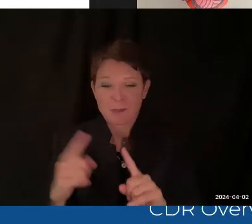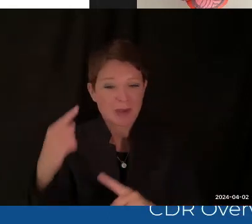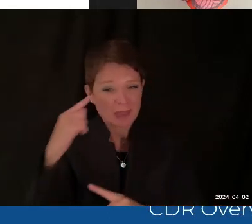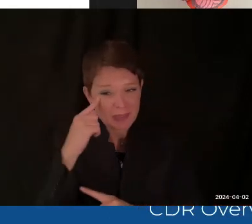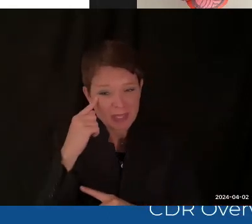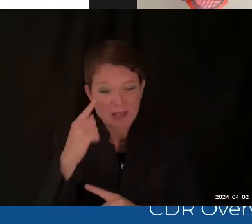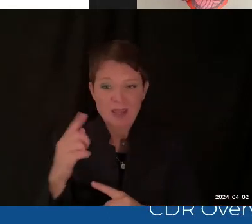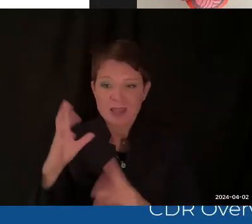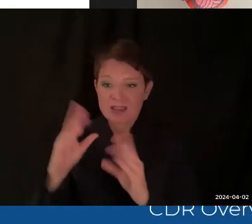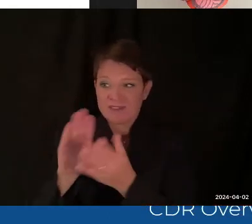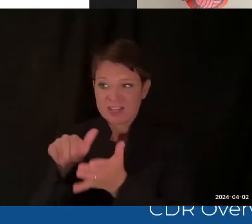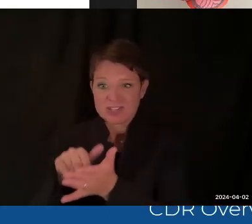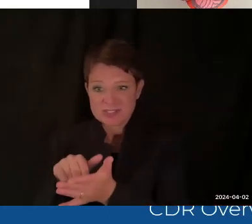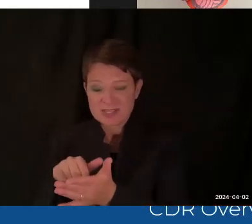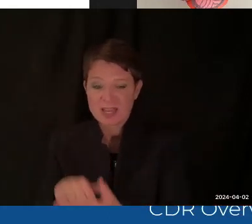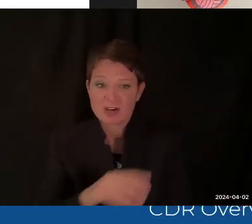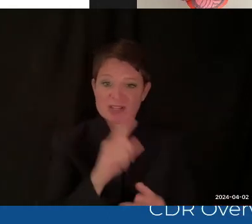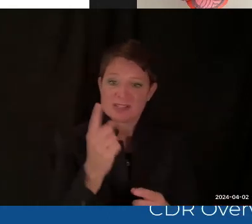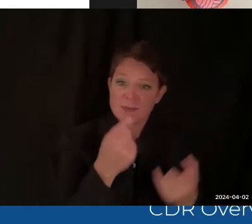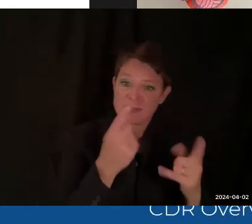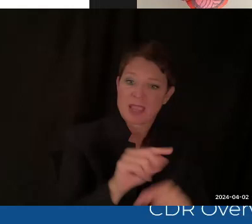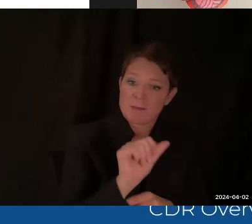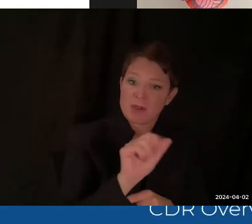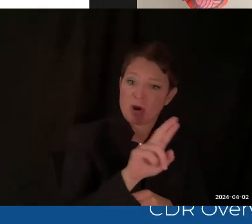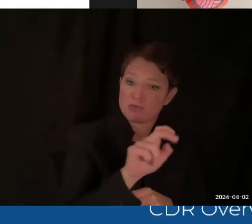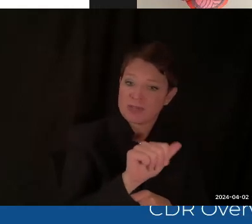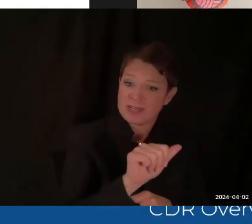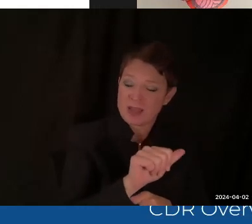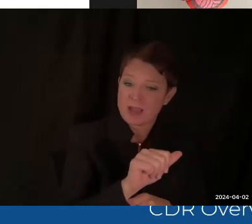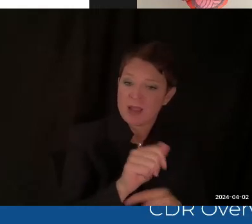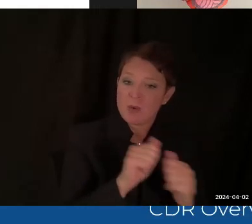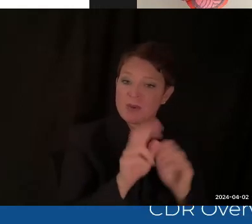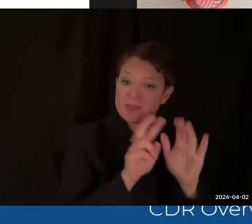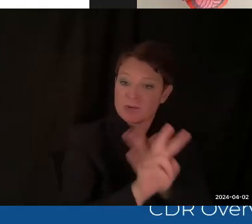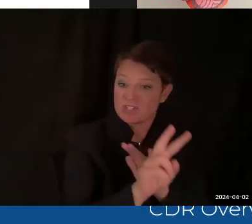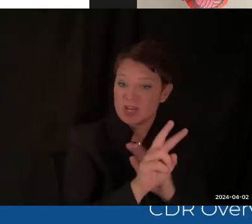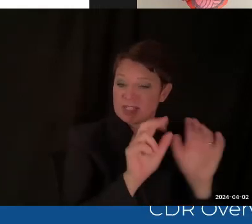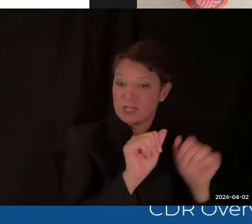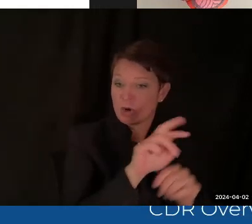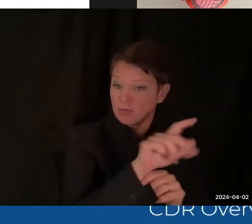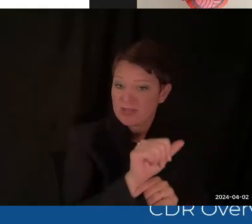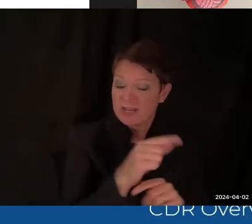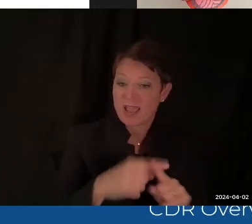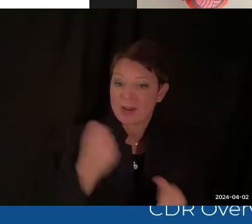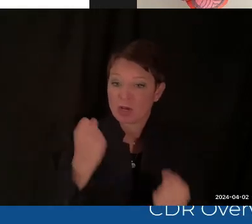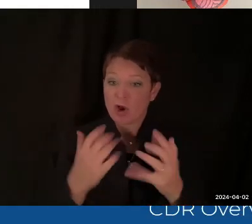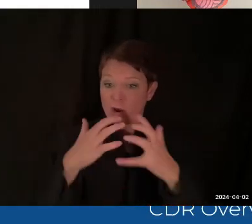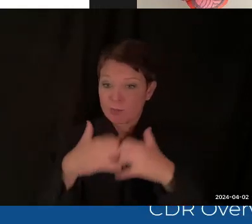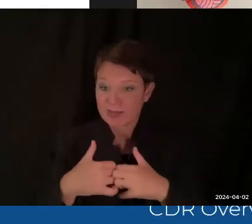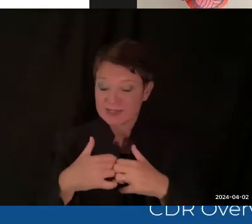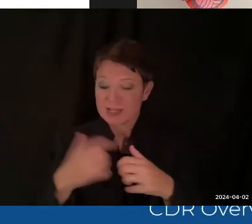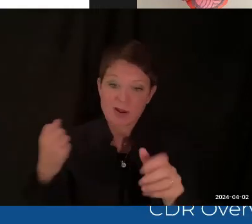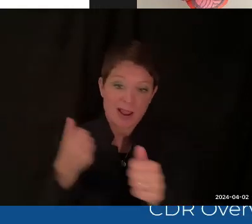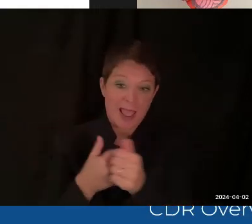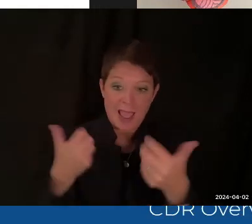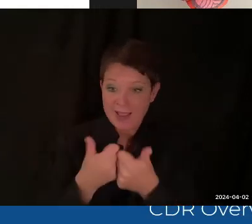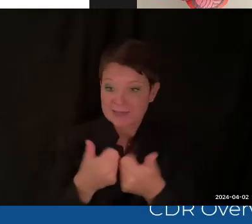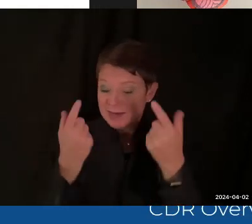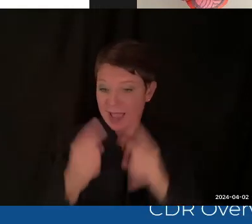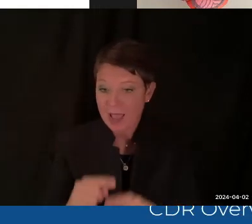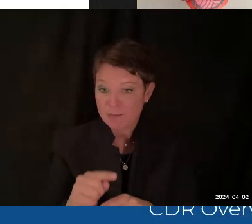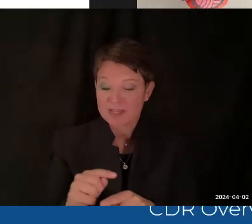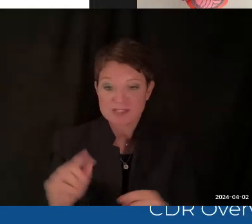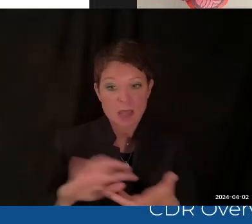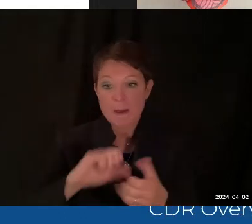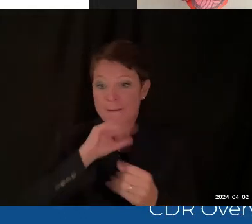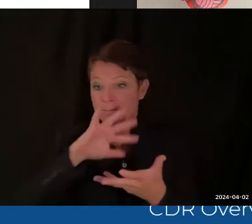on with a convention center and there's something going on, say with a projected arena and a car breaks down and something else happens, it'll be a